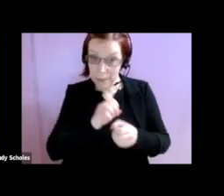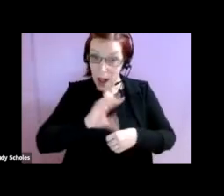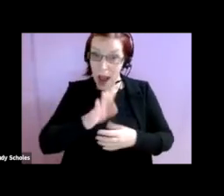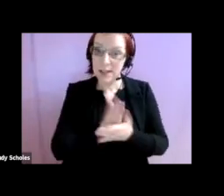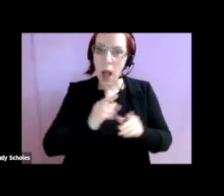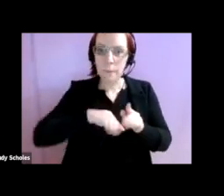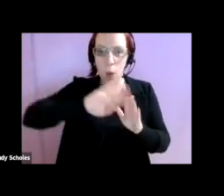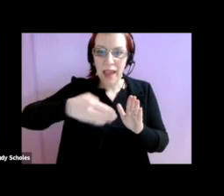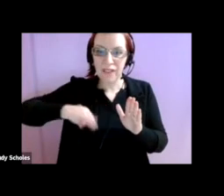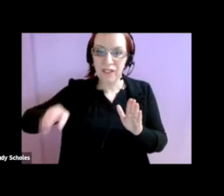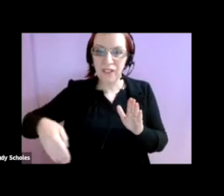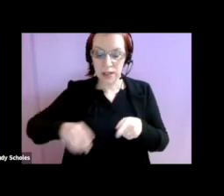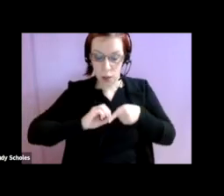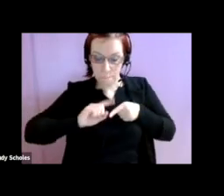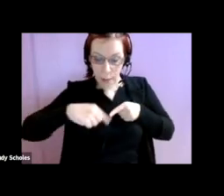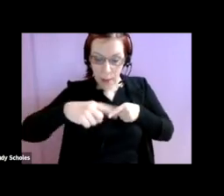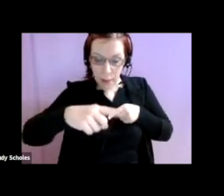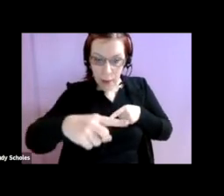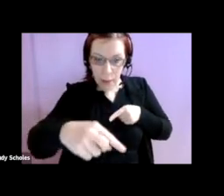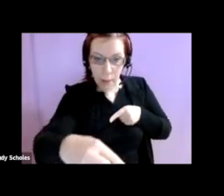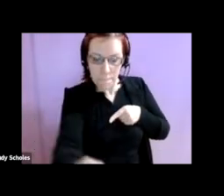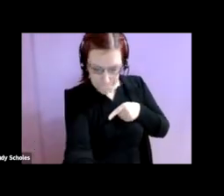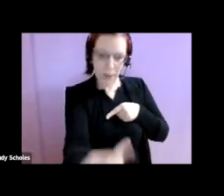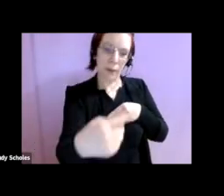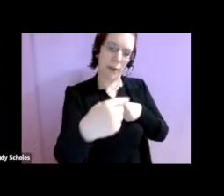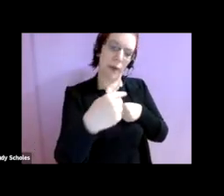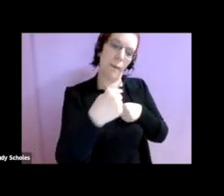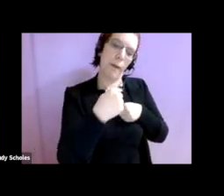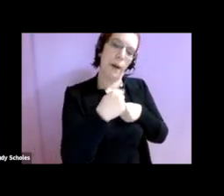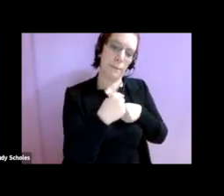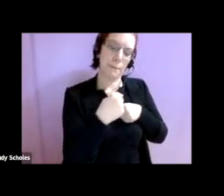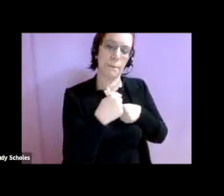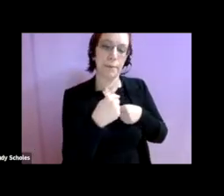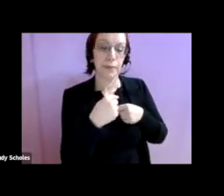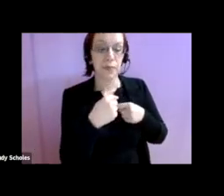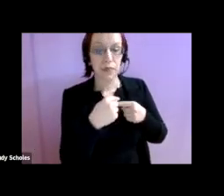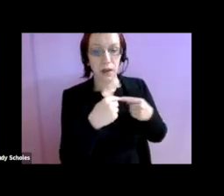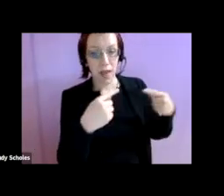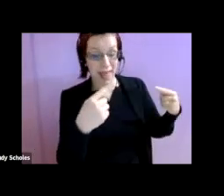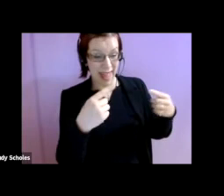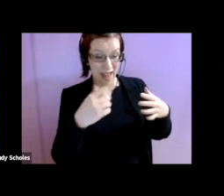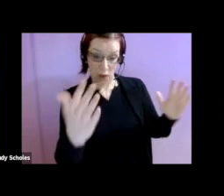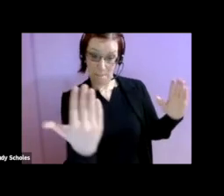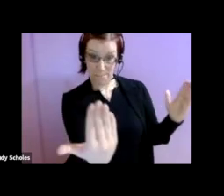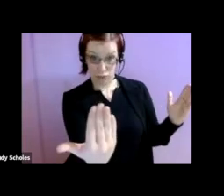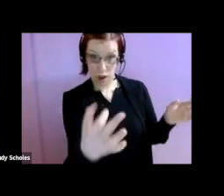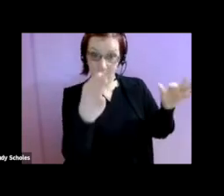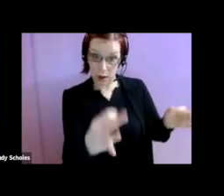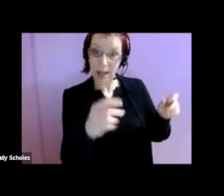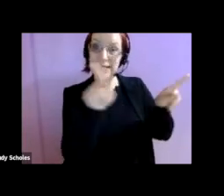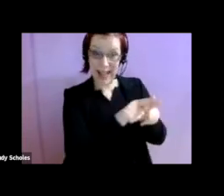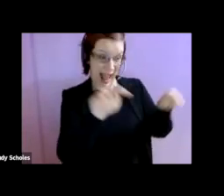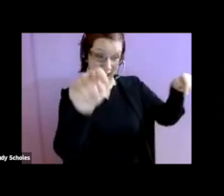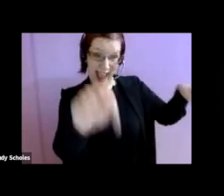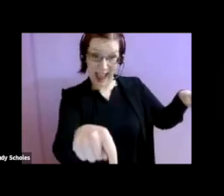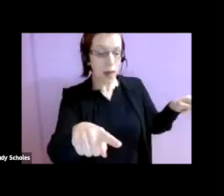this wave goes out along the arms, bounces off the mirrors and comes back. If the positions of those mirrors are the same, the light